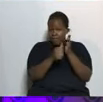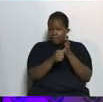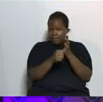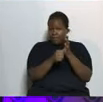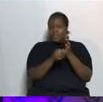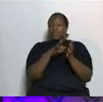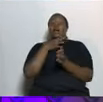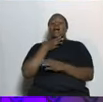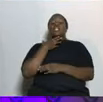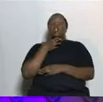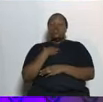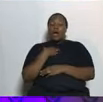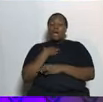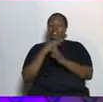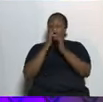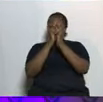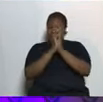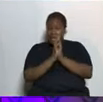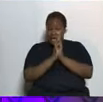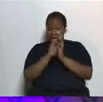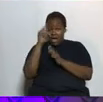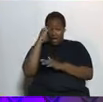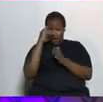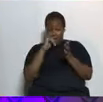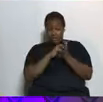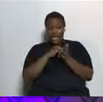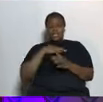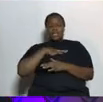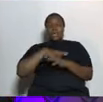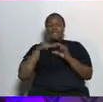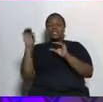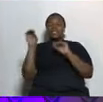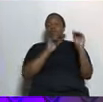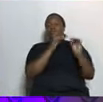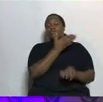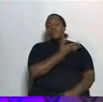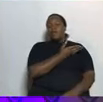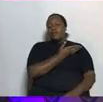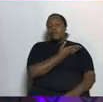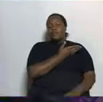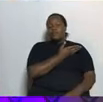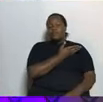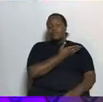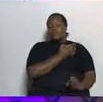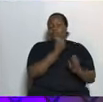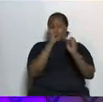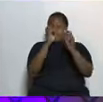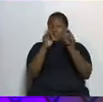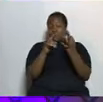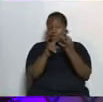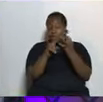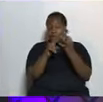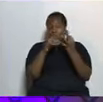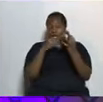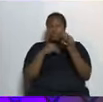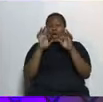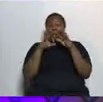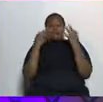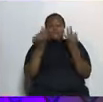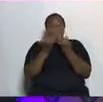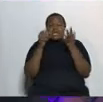want prayer over that, I want you to come tonight. If you have a family problem that's holding you